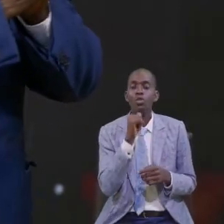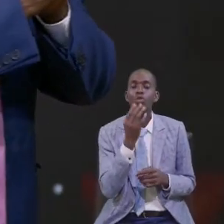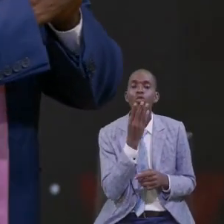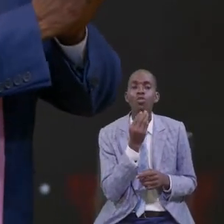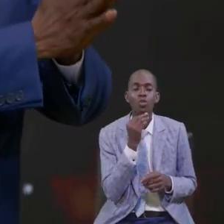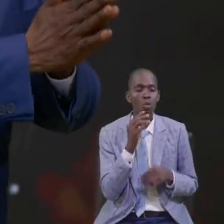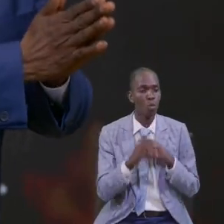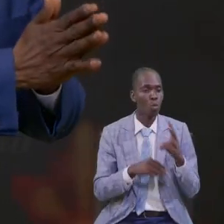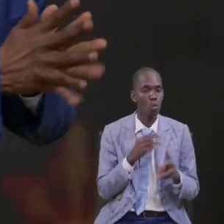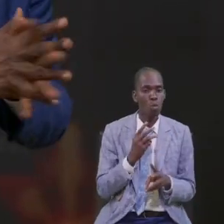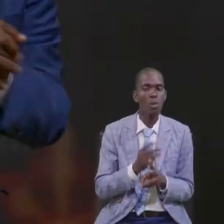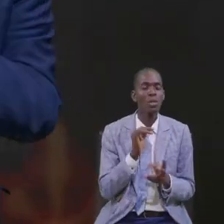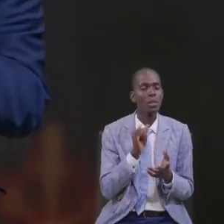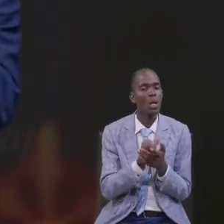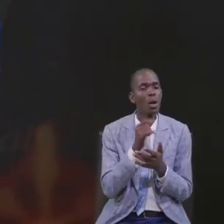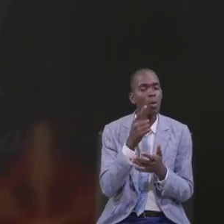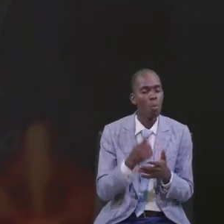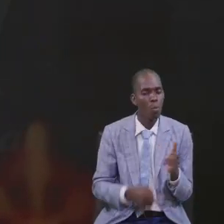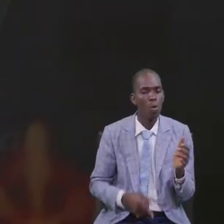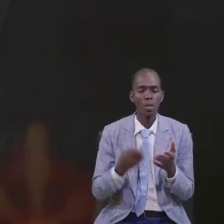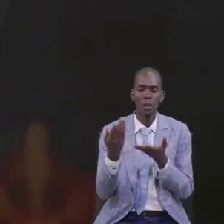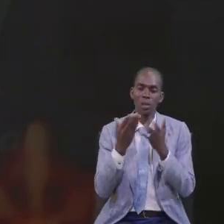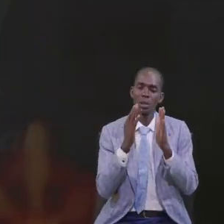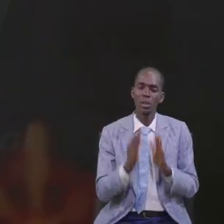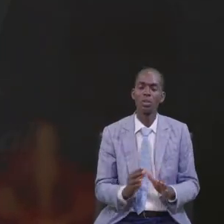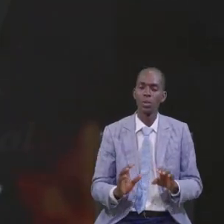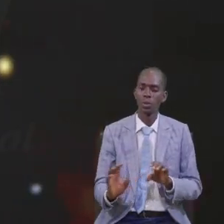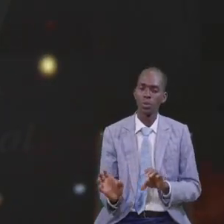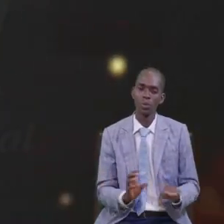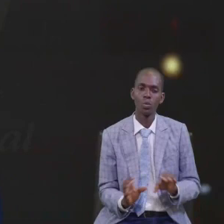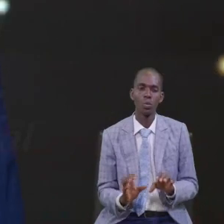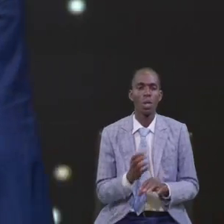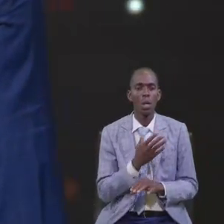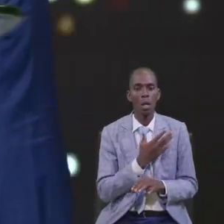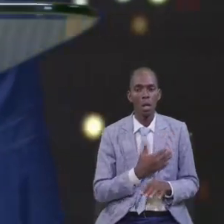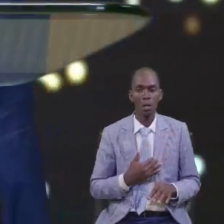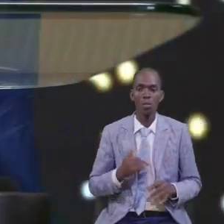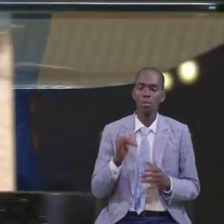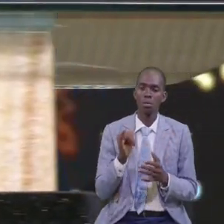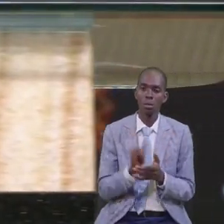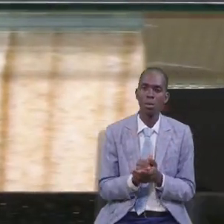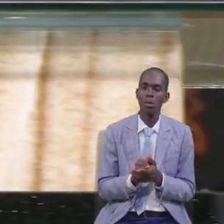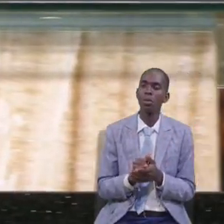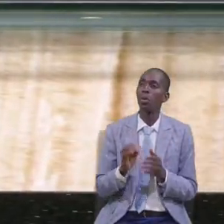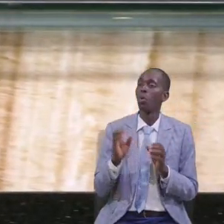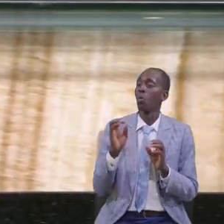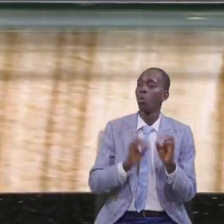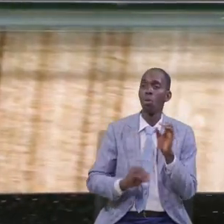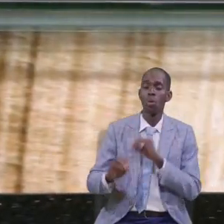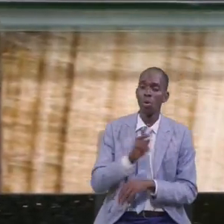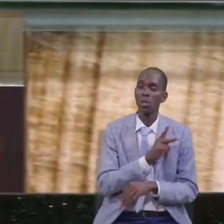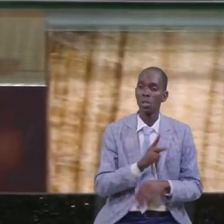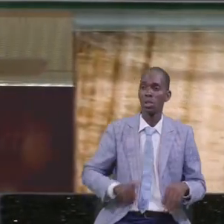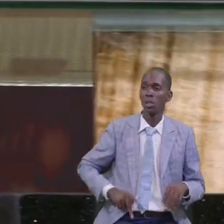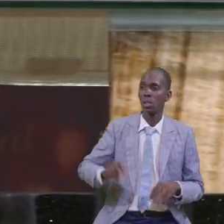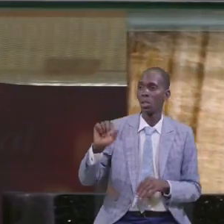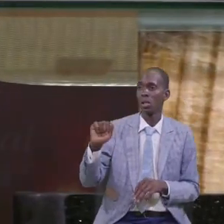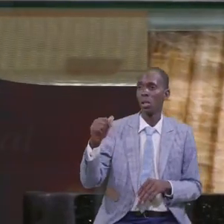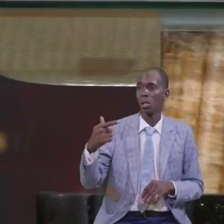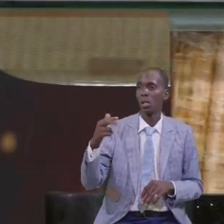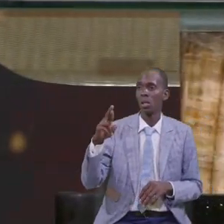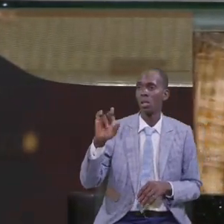That is what the servants of God, that's what they do. And he said, O King Agrippa, I have not been disobedient to